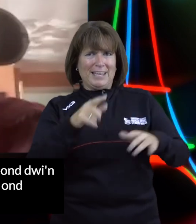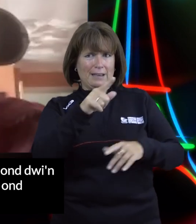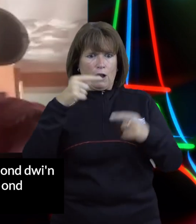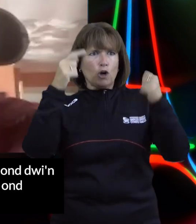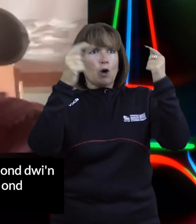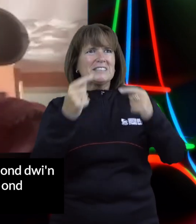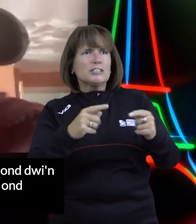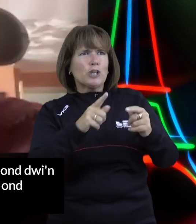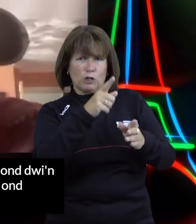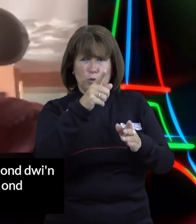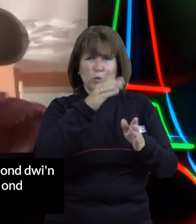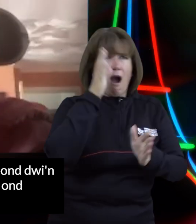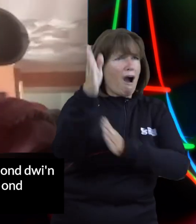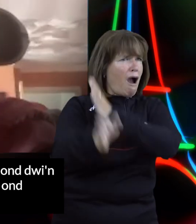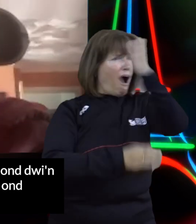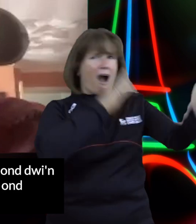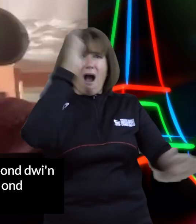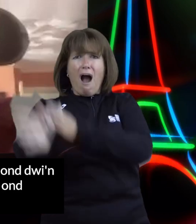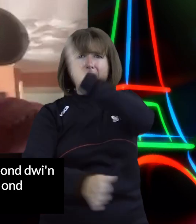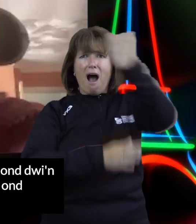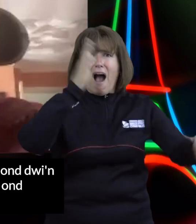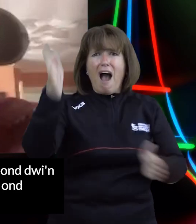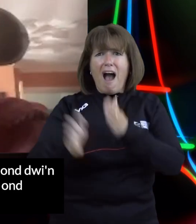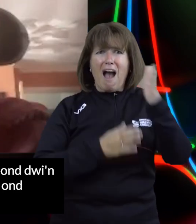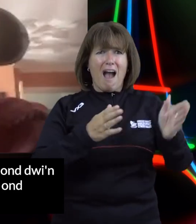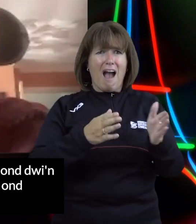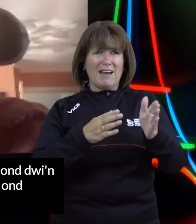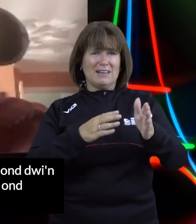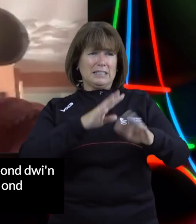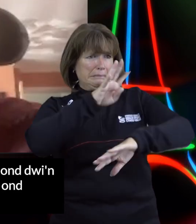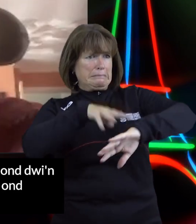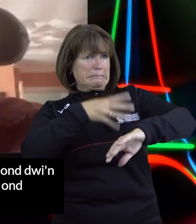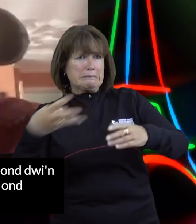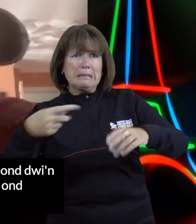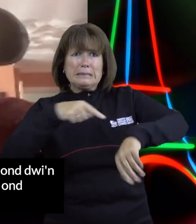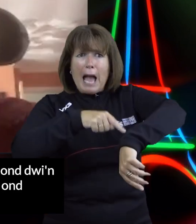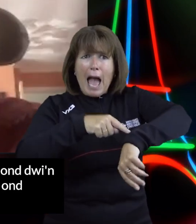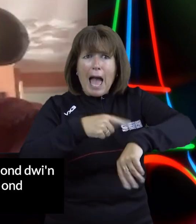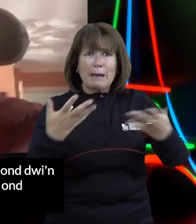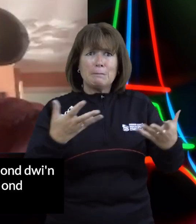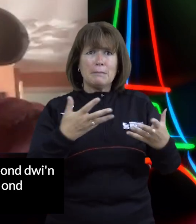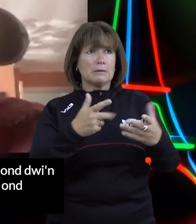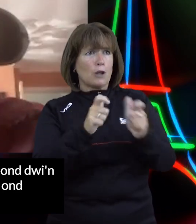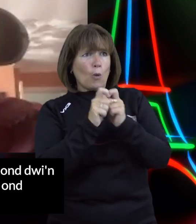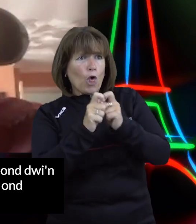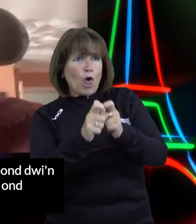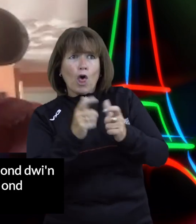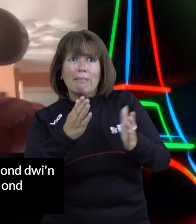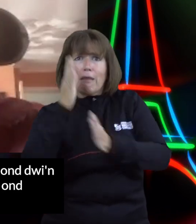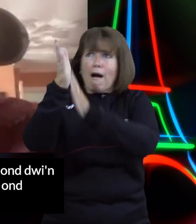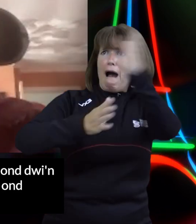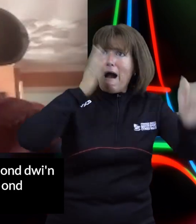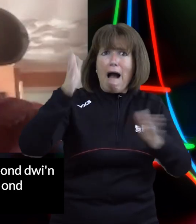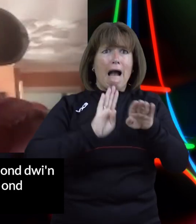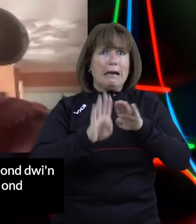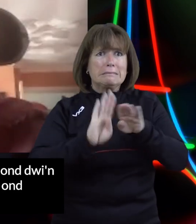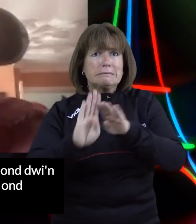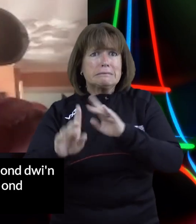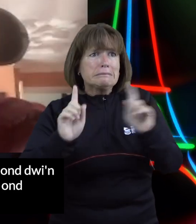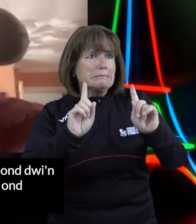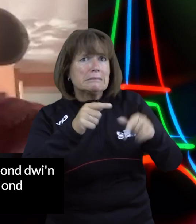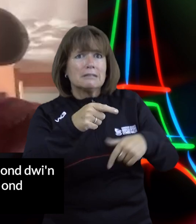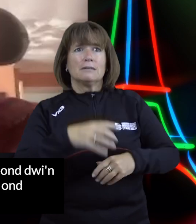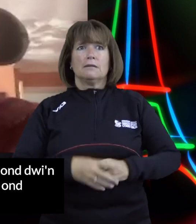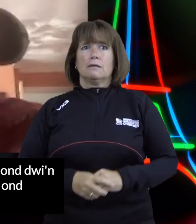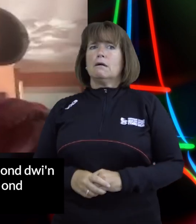know you have traveled extensively with competitions. A very, very intense schedule, but